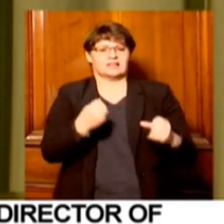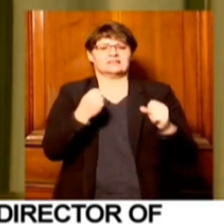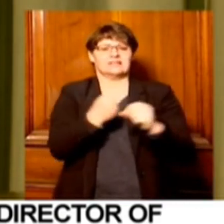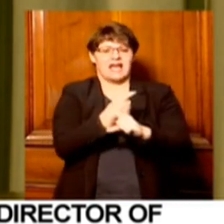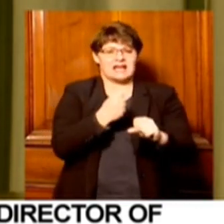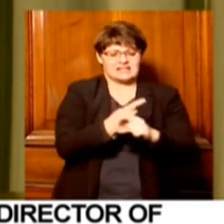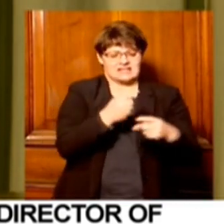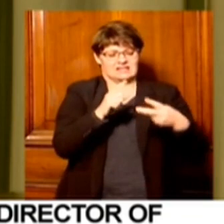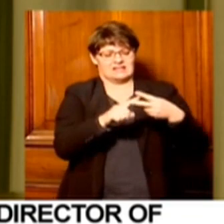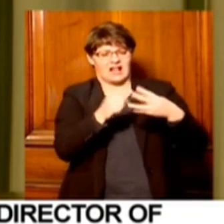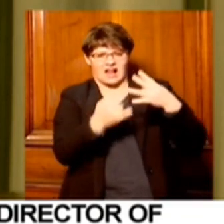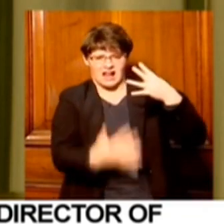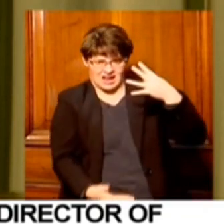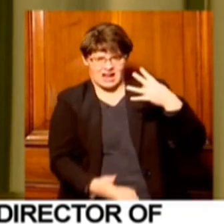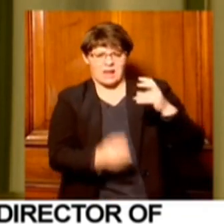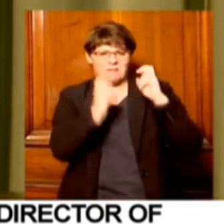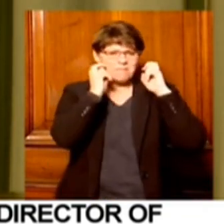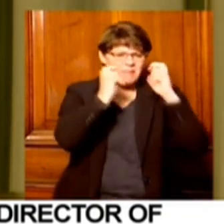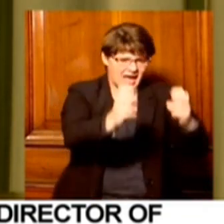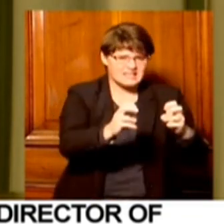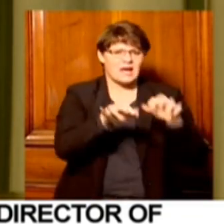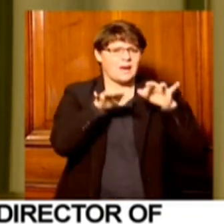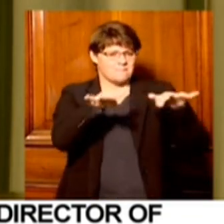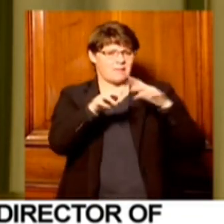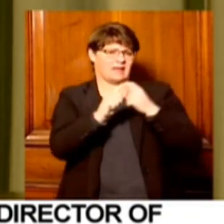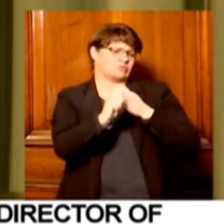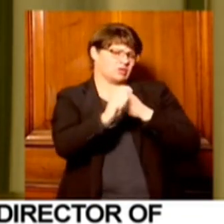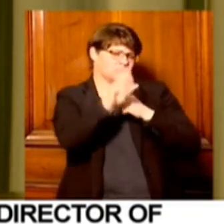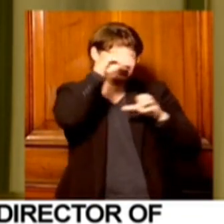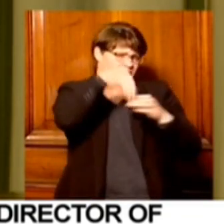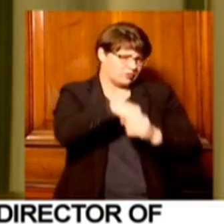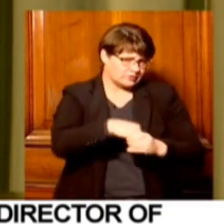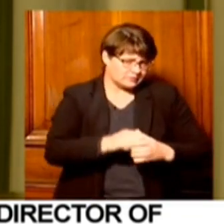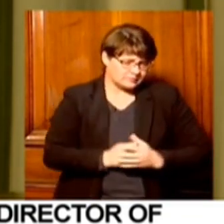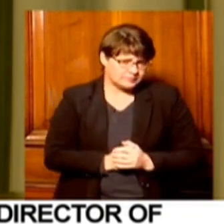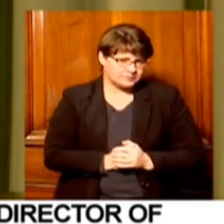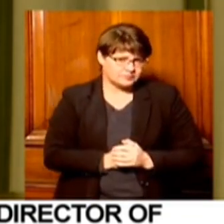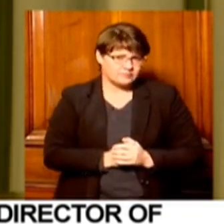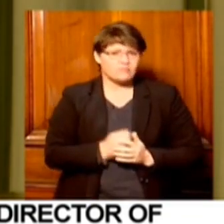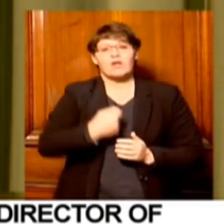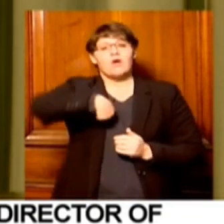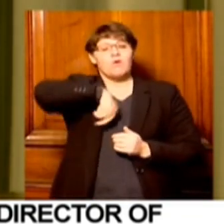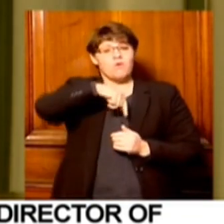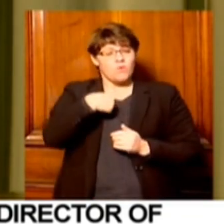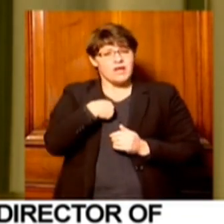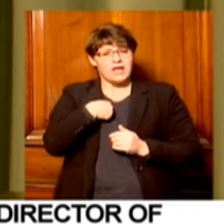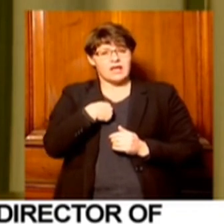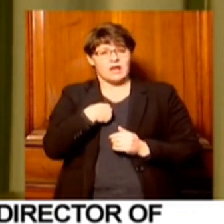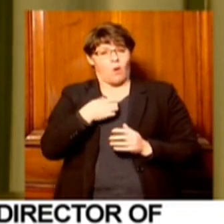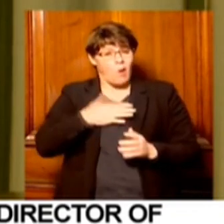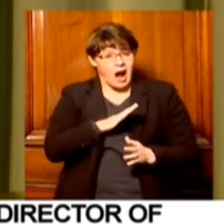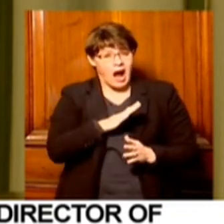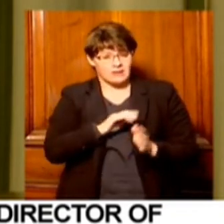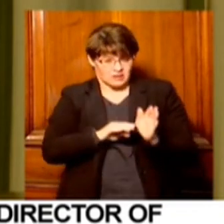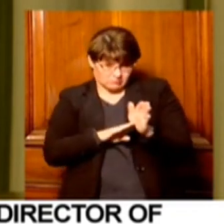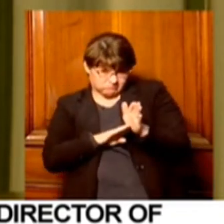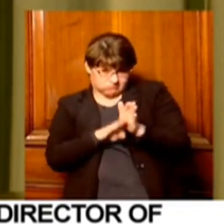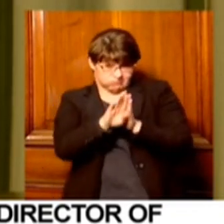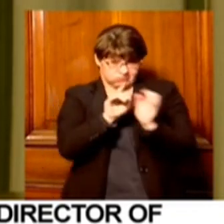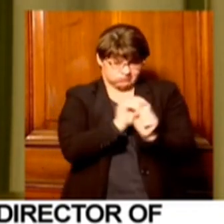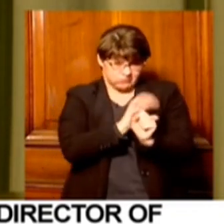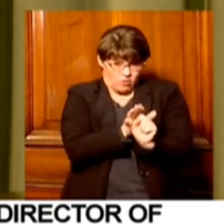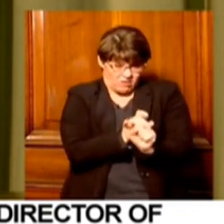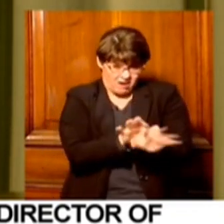across various modes. In playing our part towards halting the rapid spread